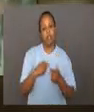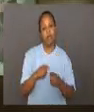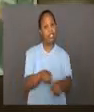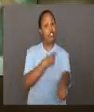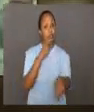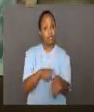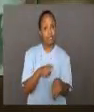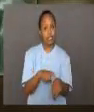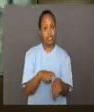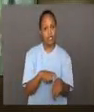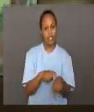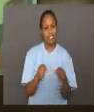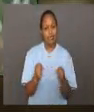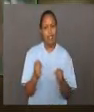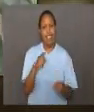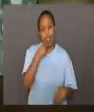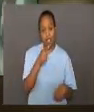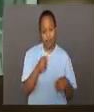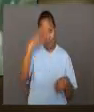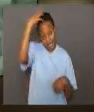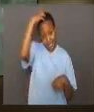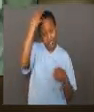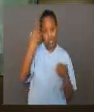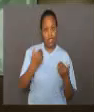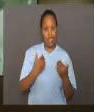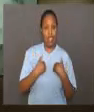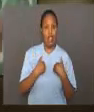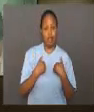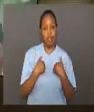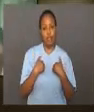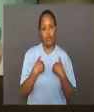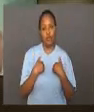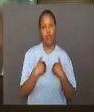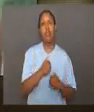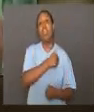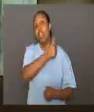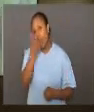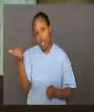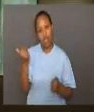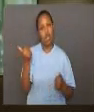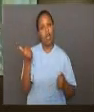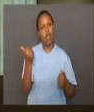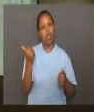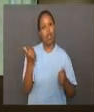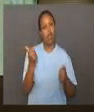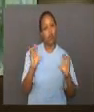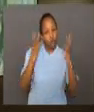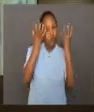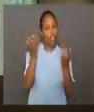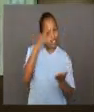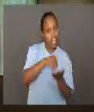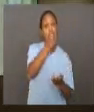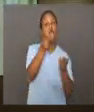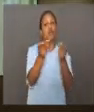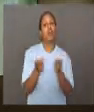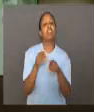intimidation. In the longer term, stricter government control will be exerted to stop another